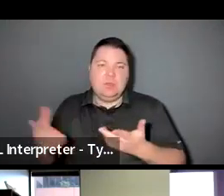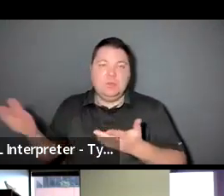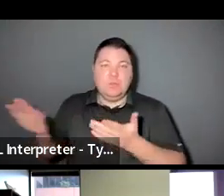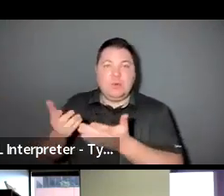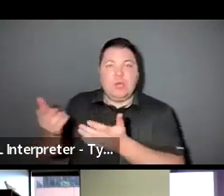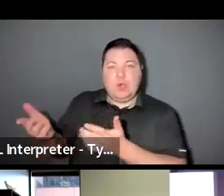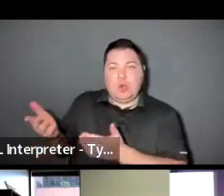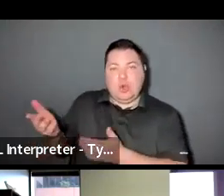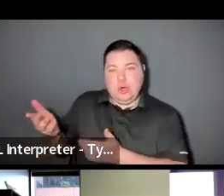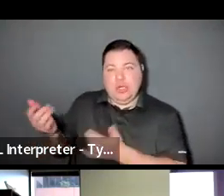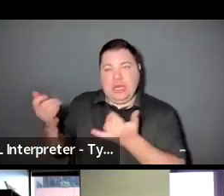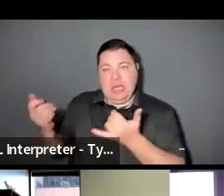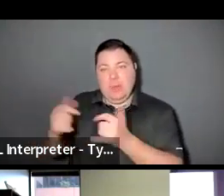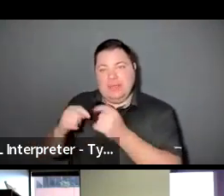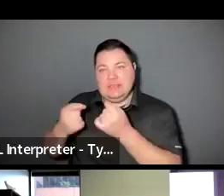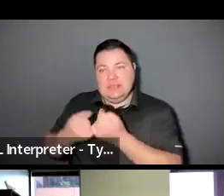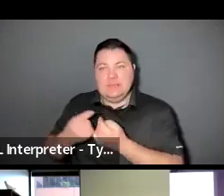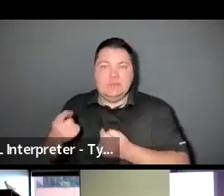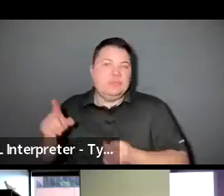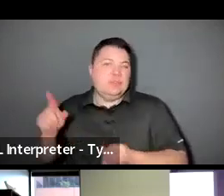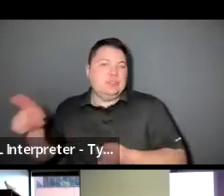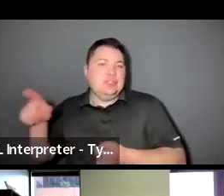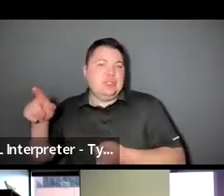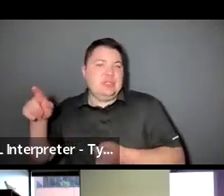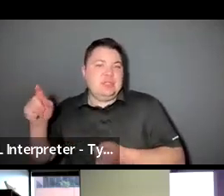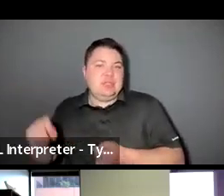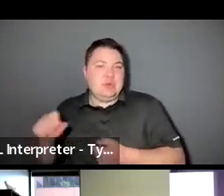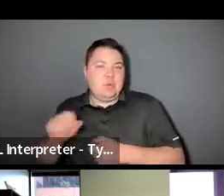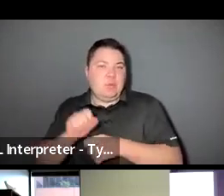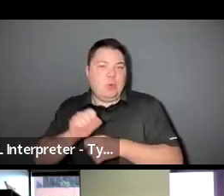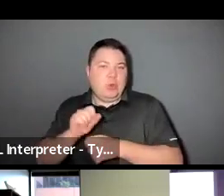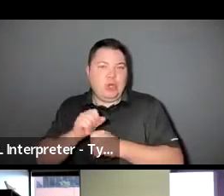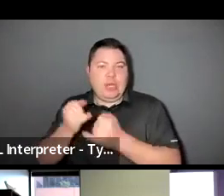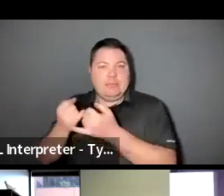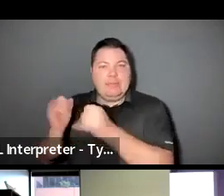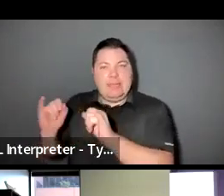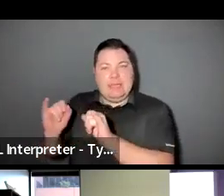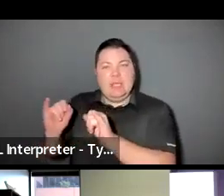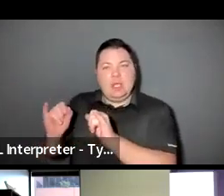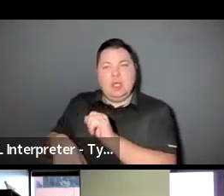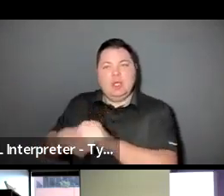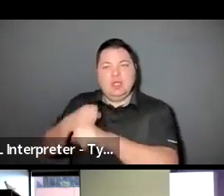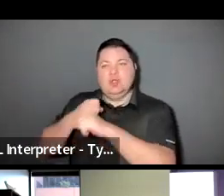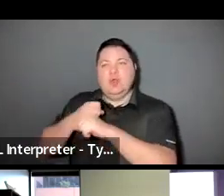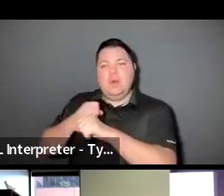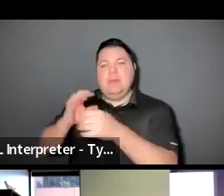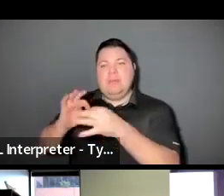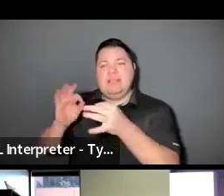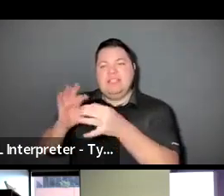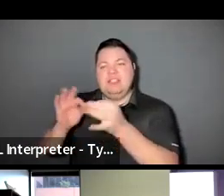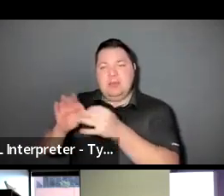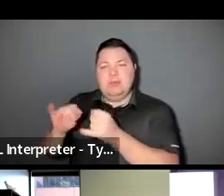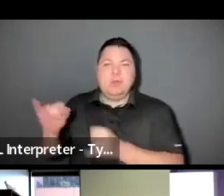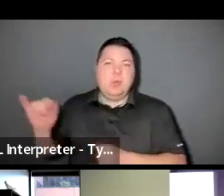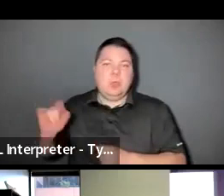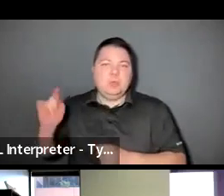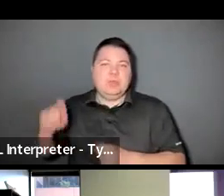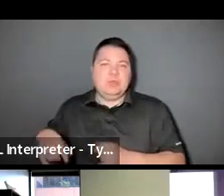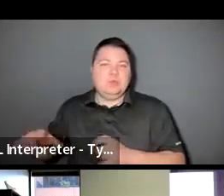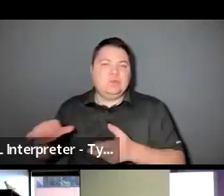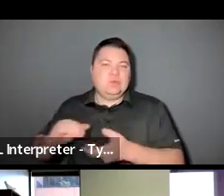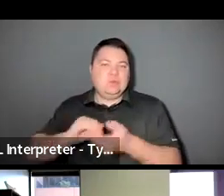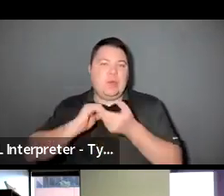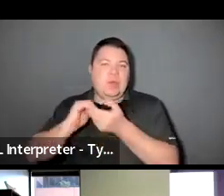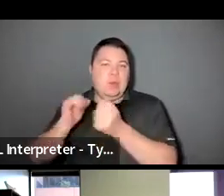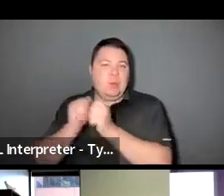team, she needed to, although working independently on the security messaging, needed to collaborate